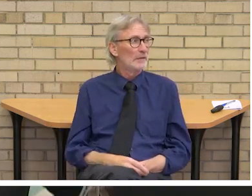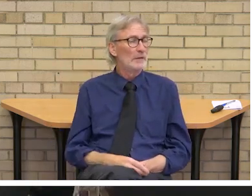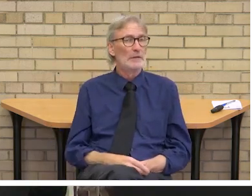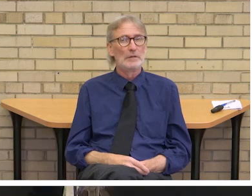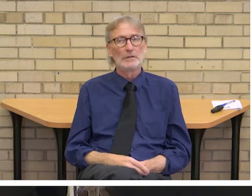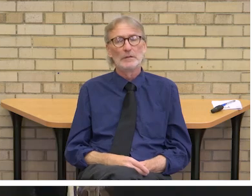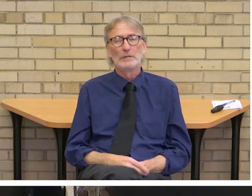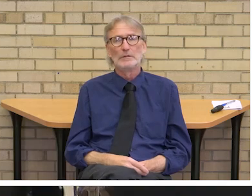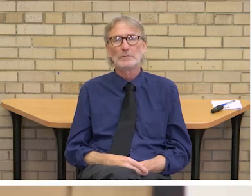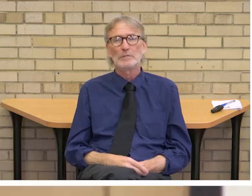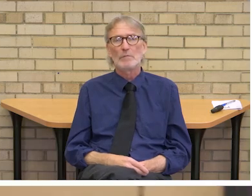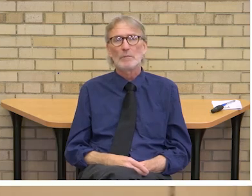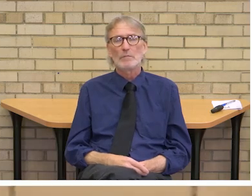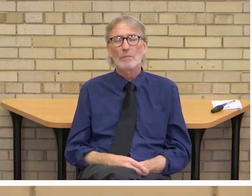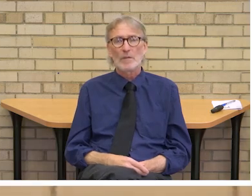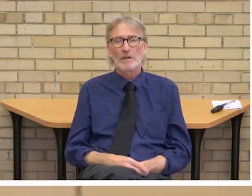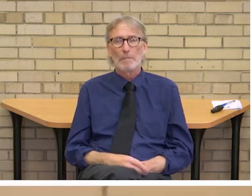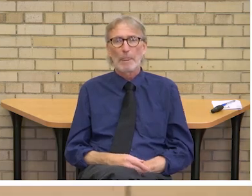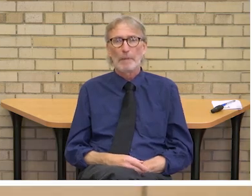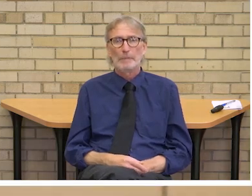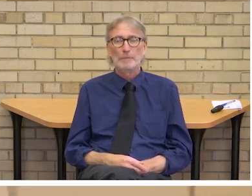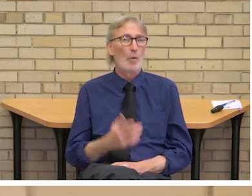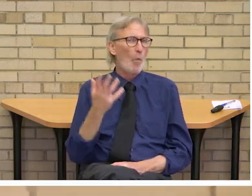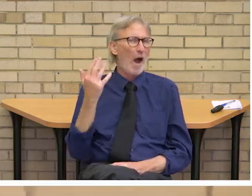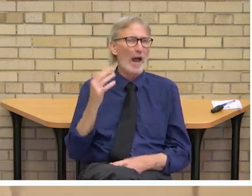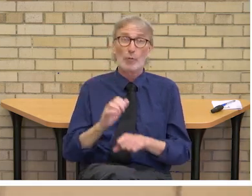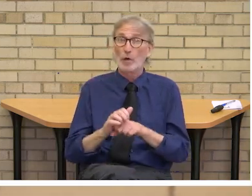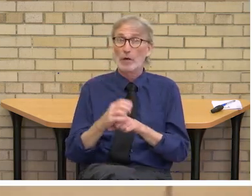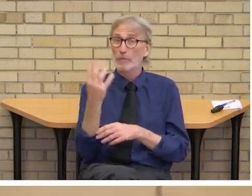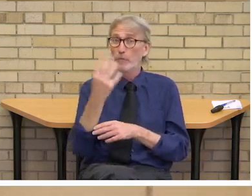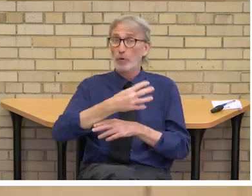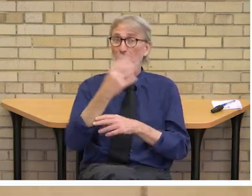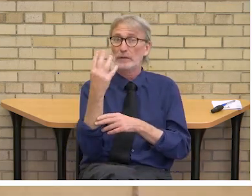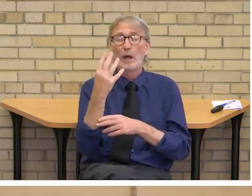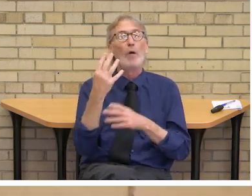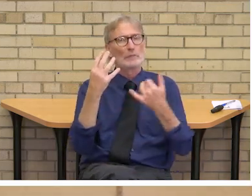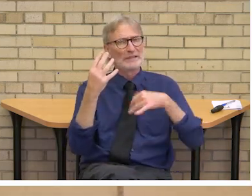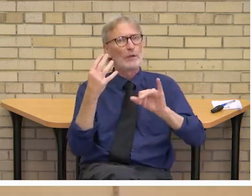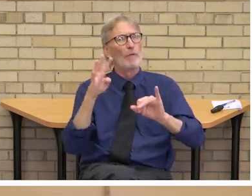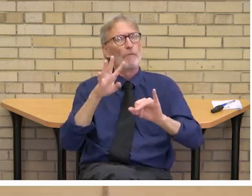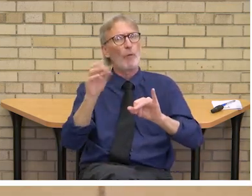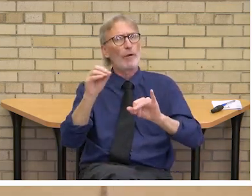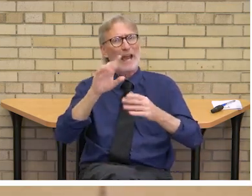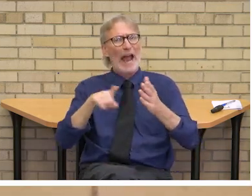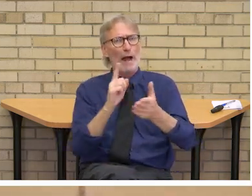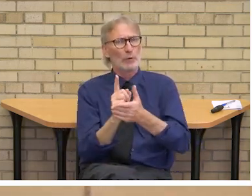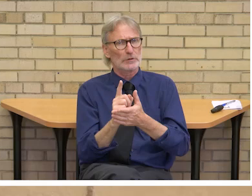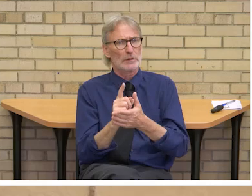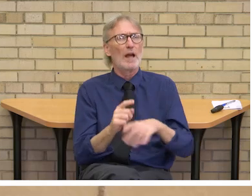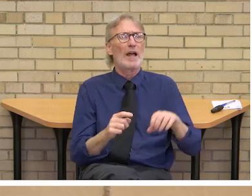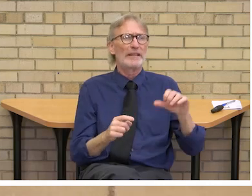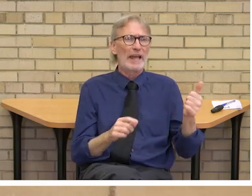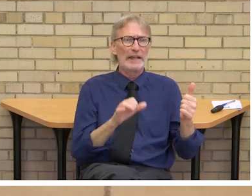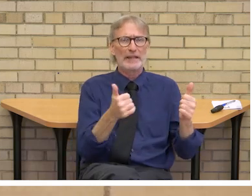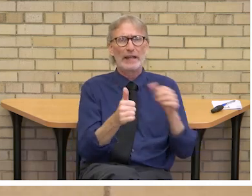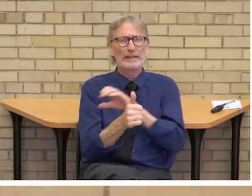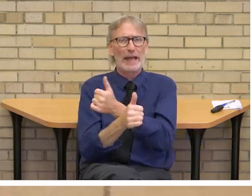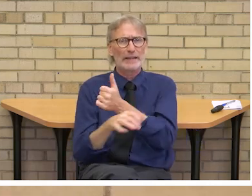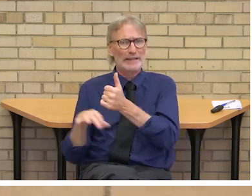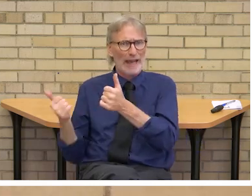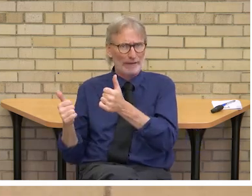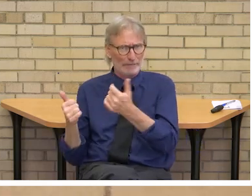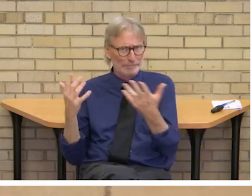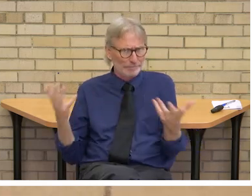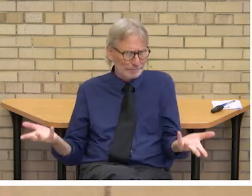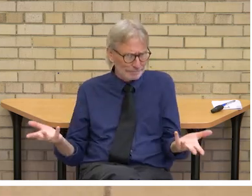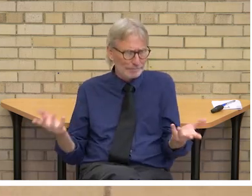So the contractor is still working 40-hour weeks. They're doing 10-hour days.